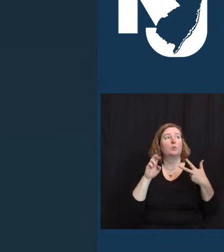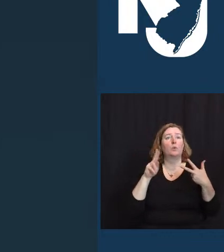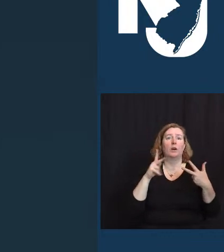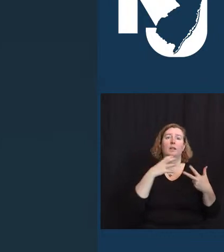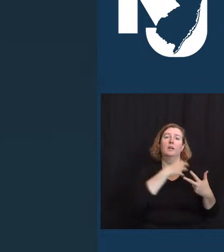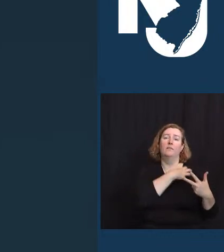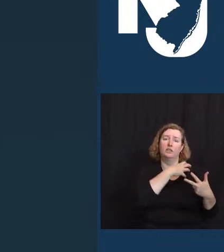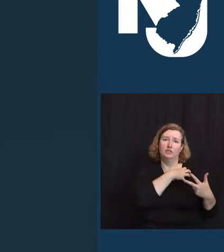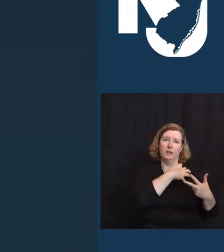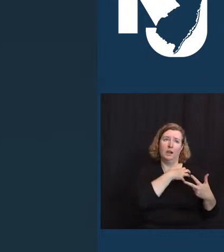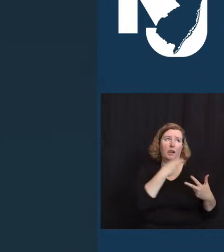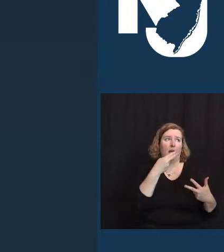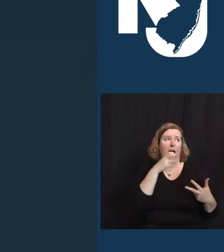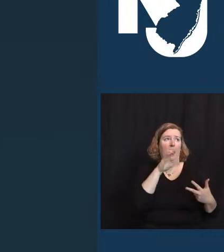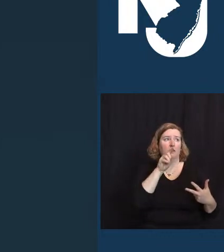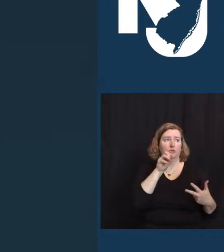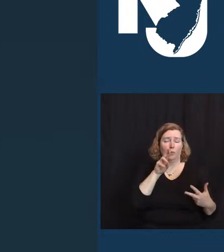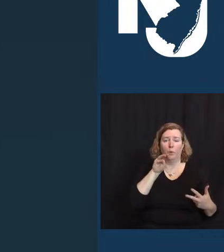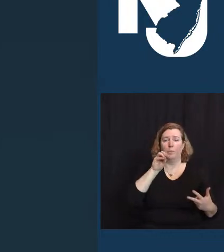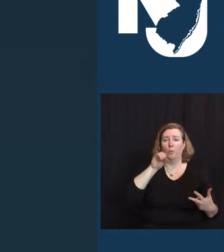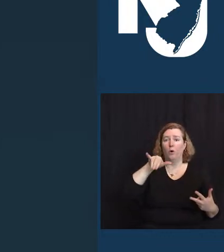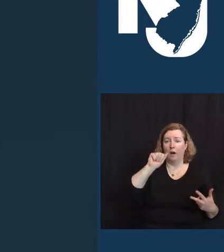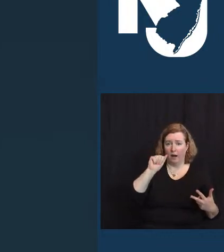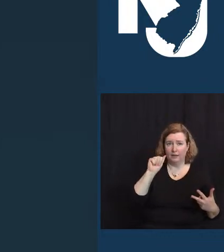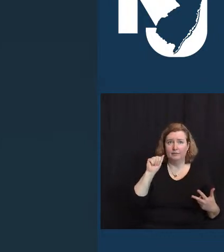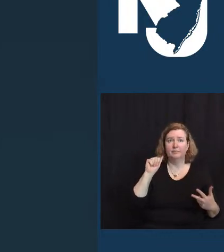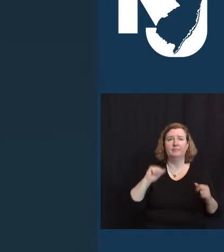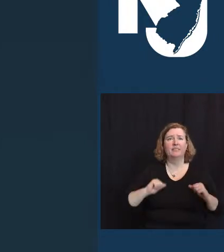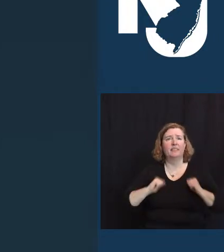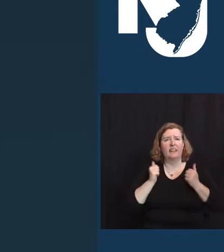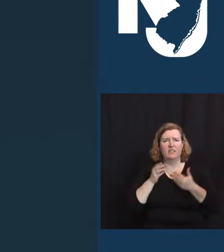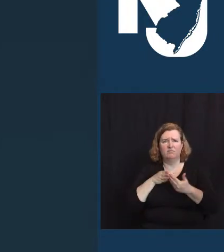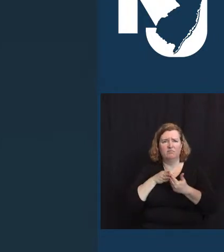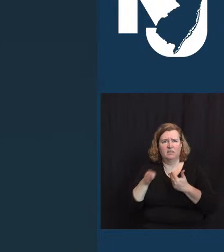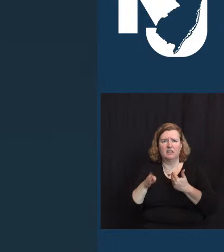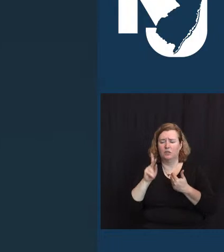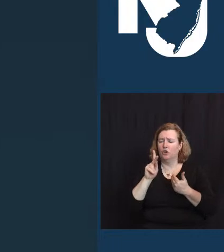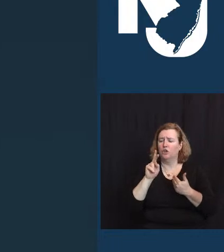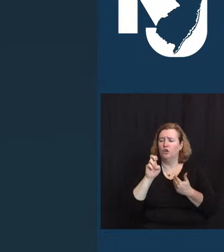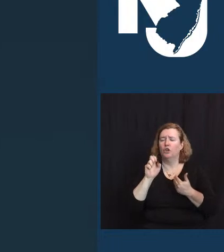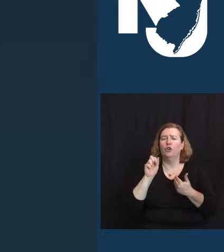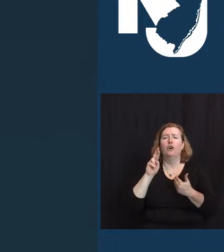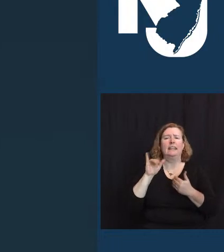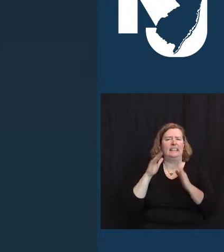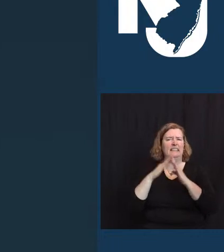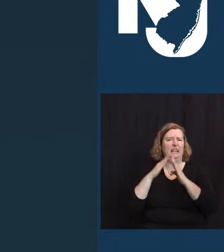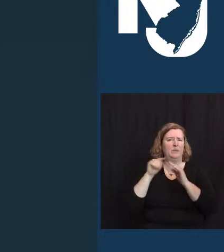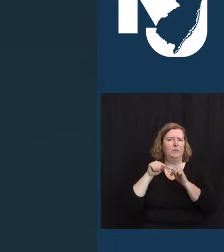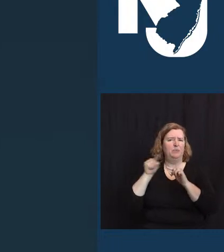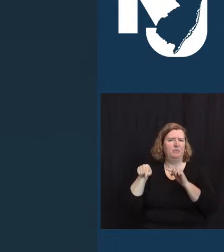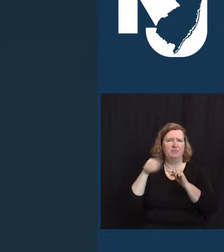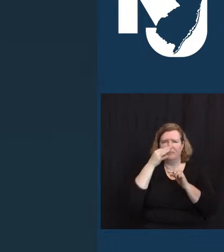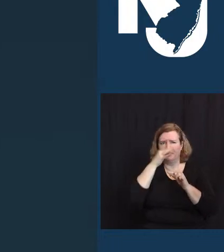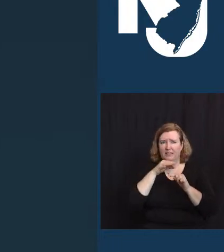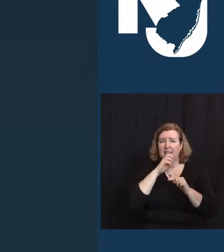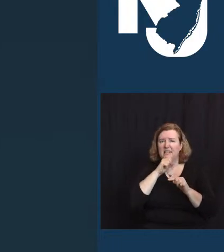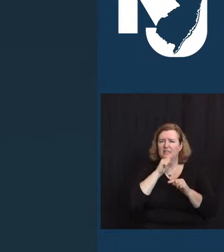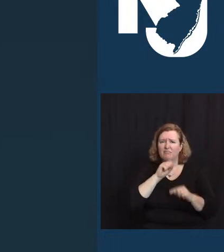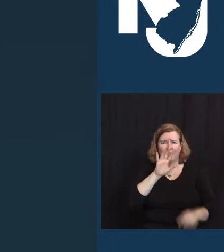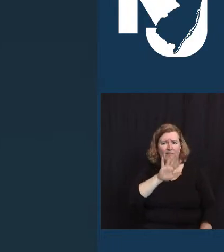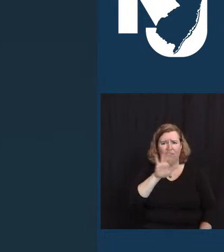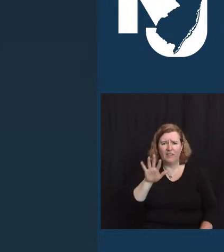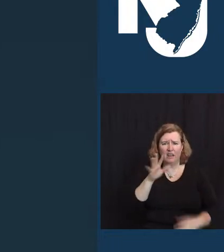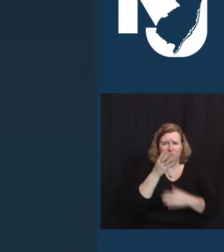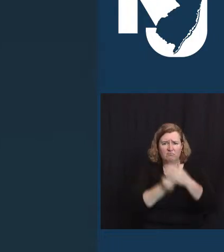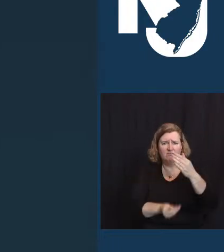Moya. Hector lived in next door Kearney and was just 55 years old at the time of his passing. He was